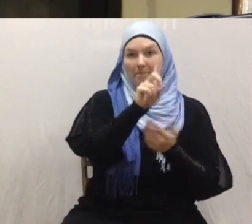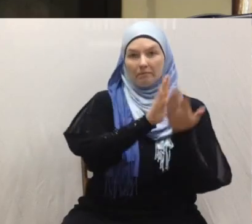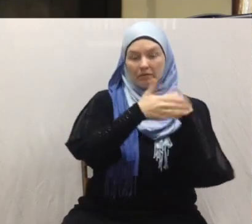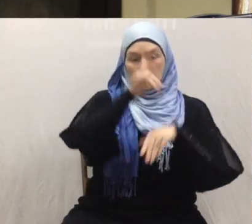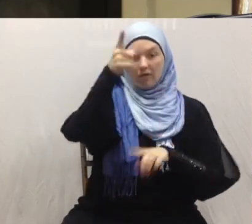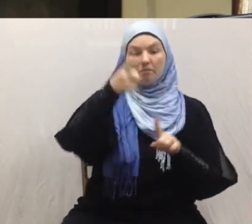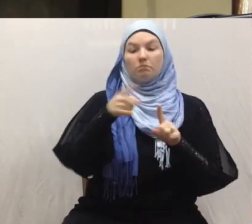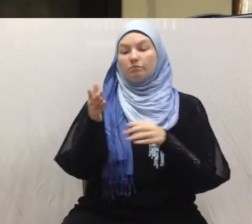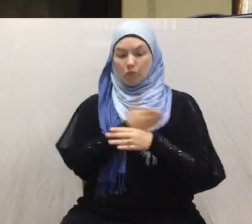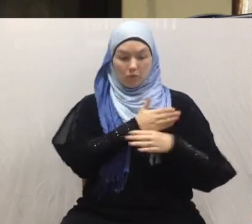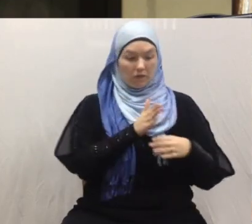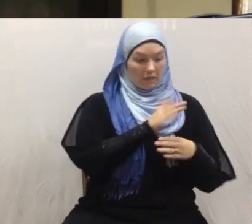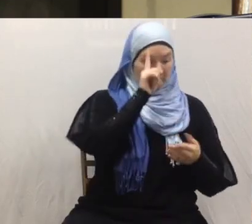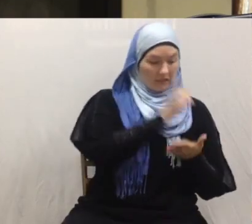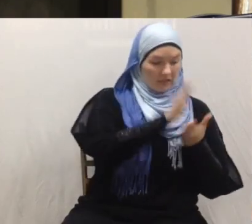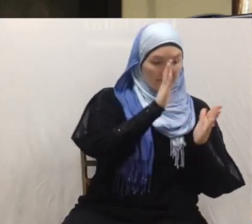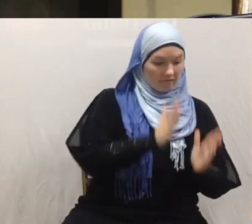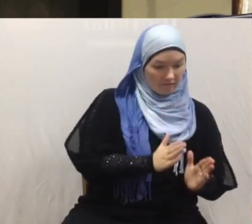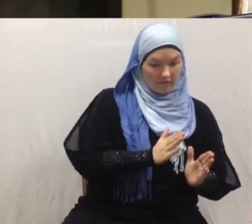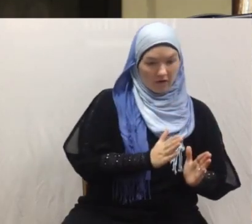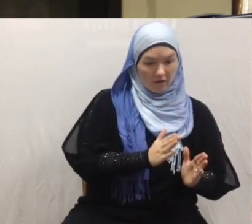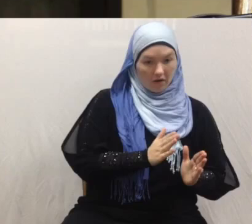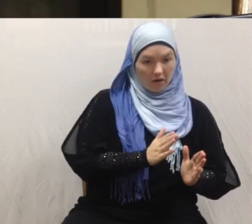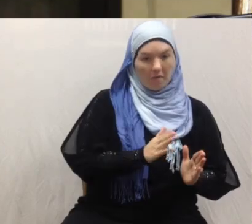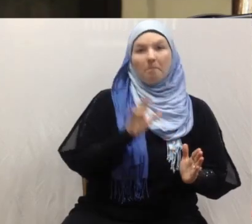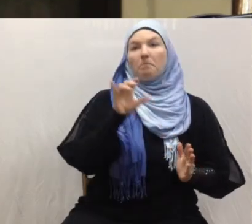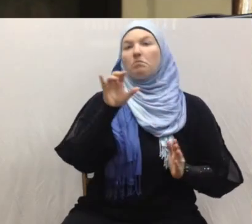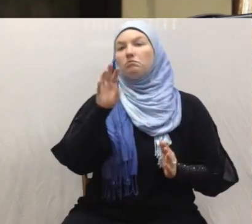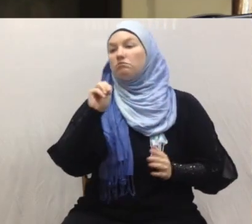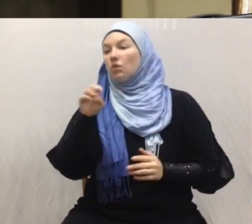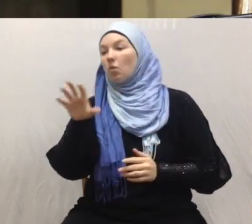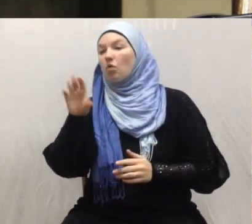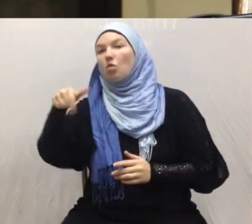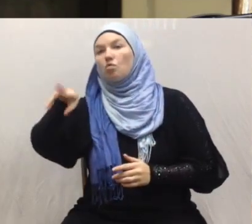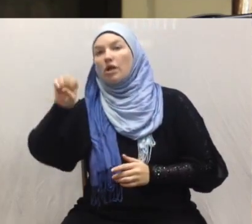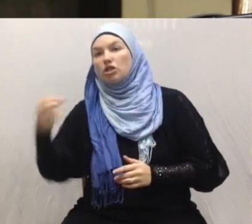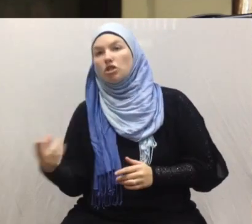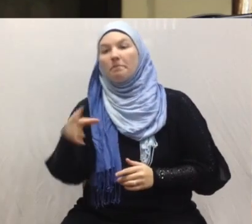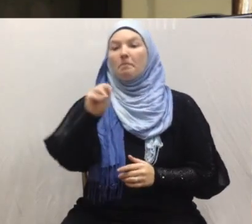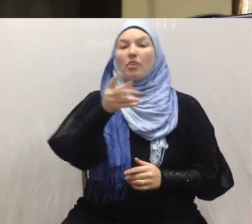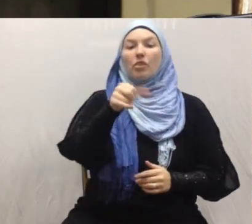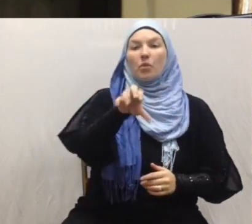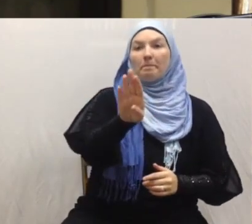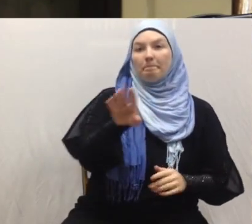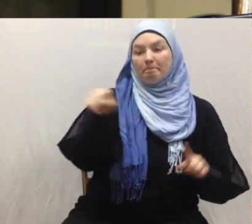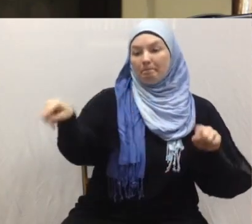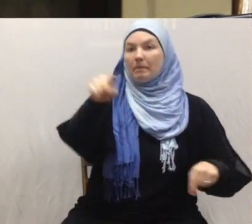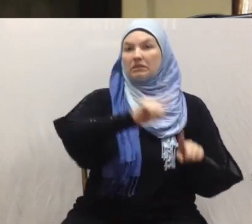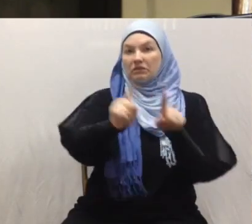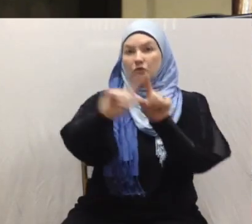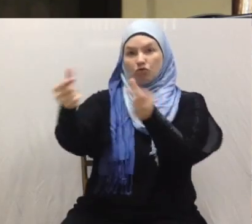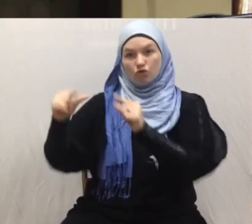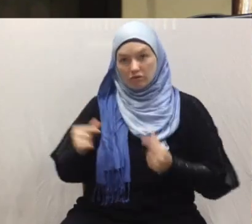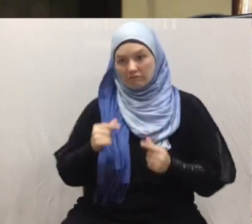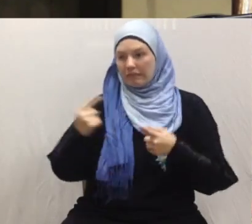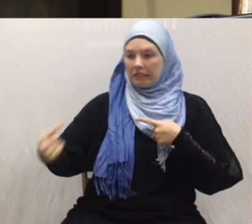believers and Muslims of Quraysh and Yathrib, and those who followed them and joined them and